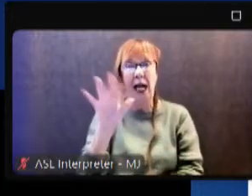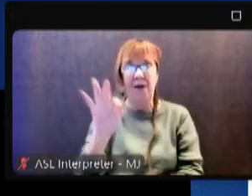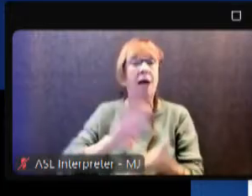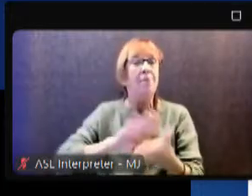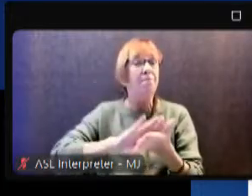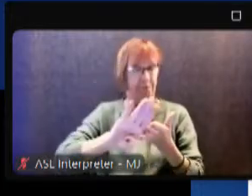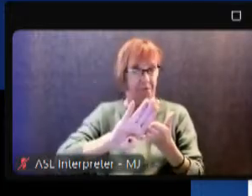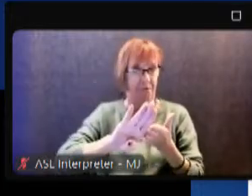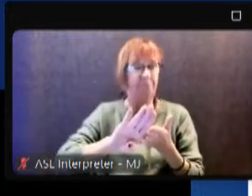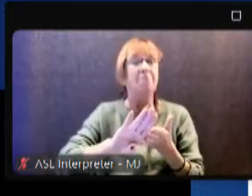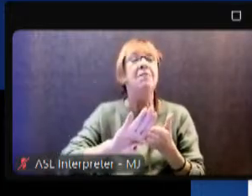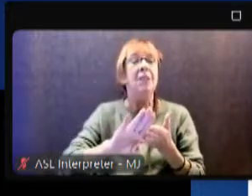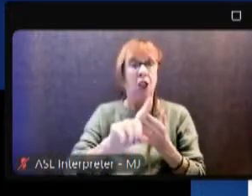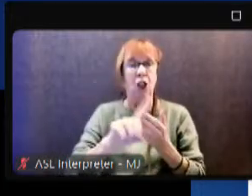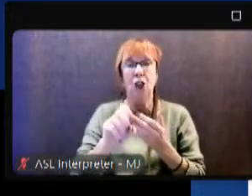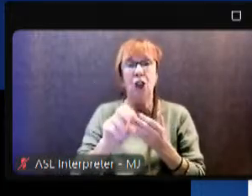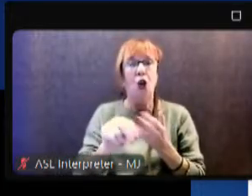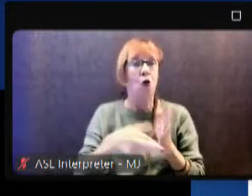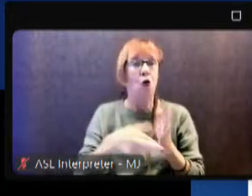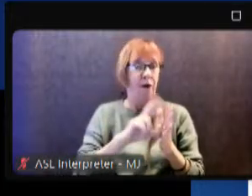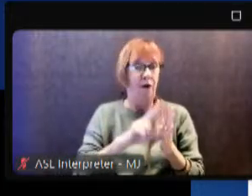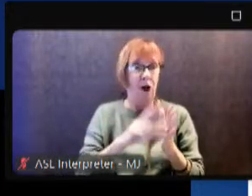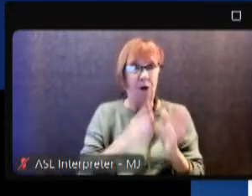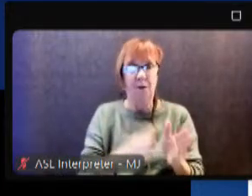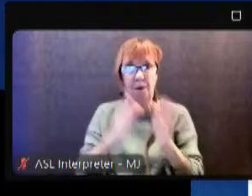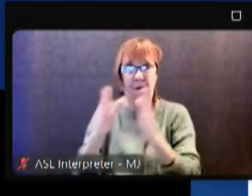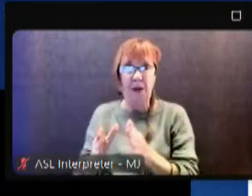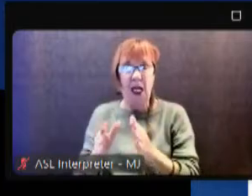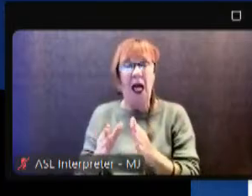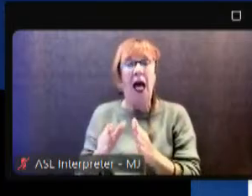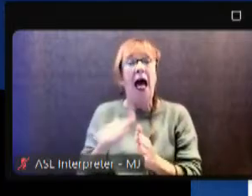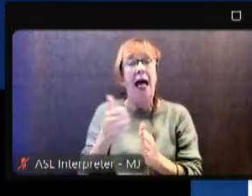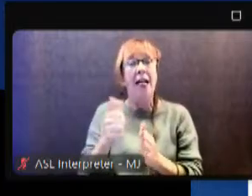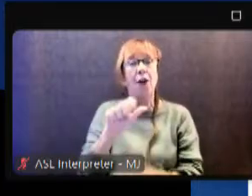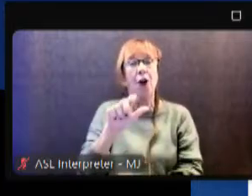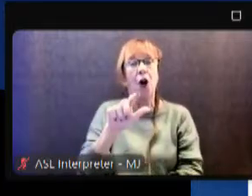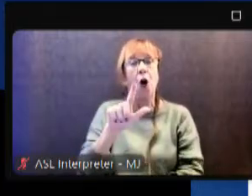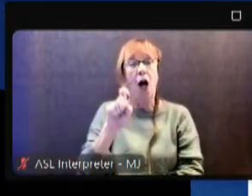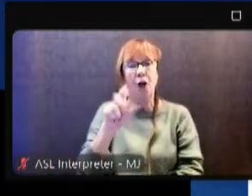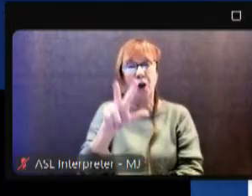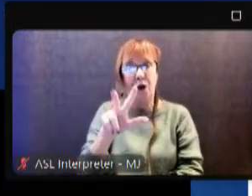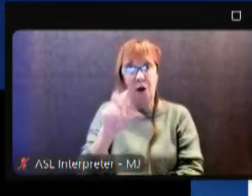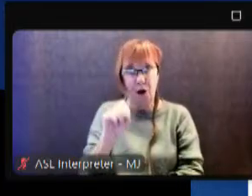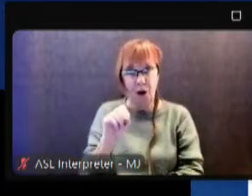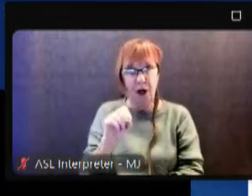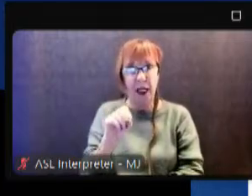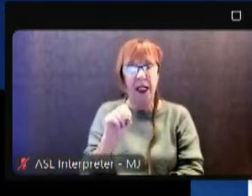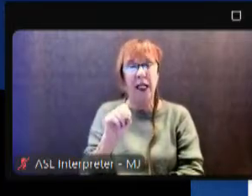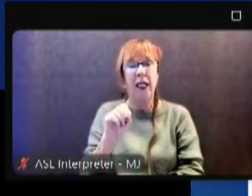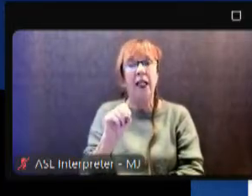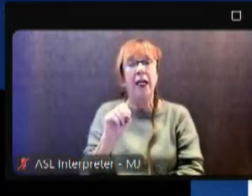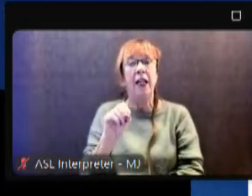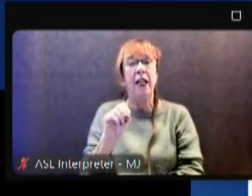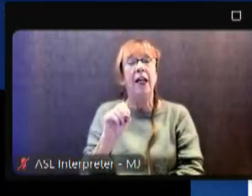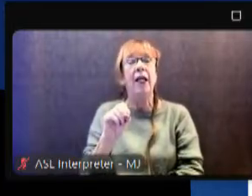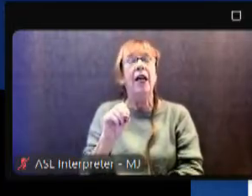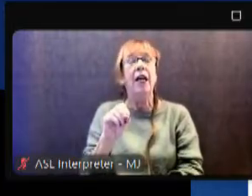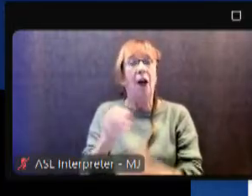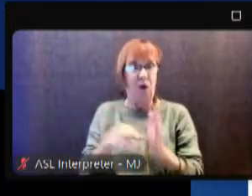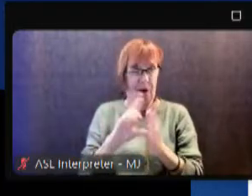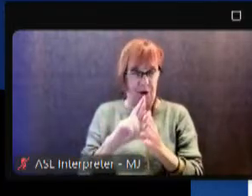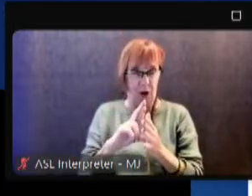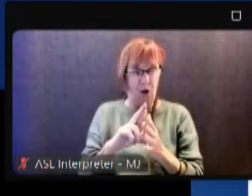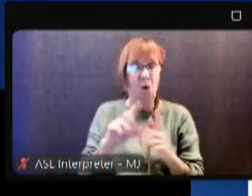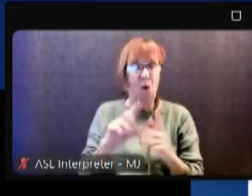the zoning review step. Another 135 applications have been reviewed by planning, and planning requested